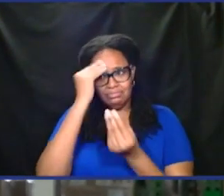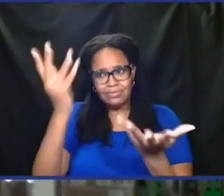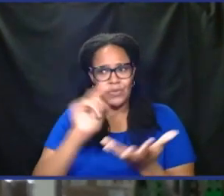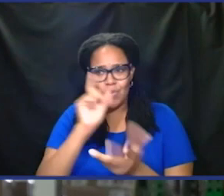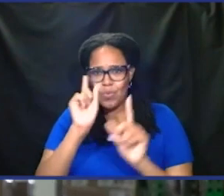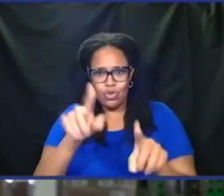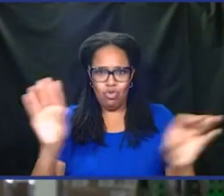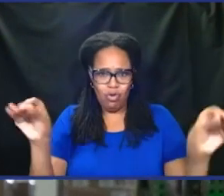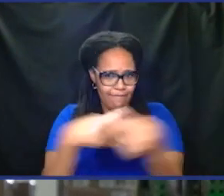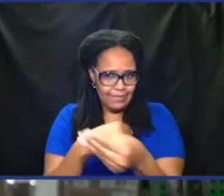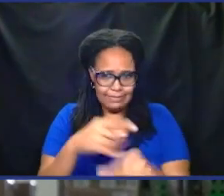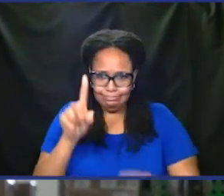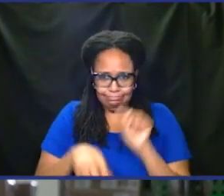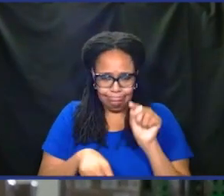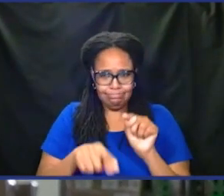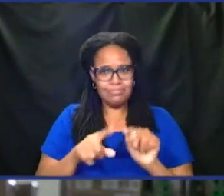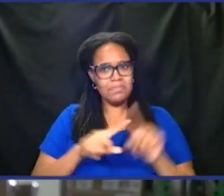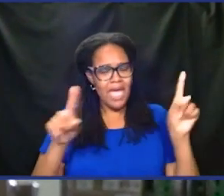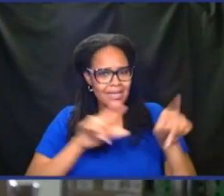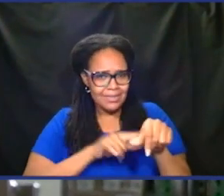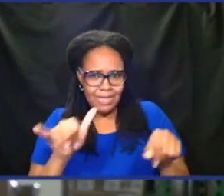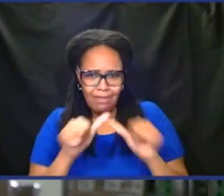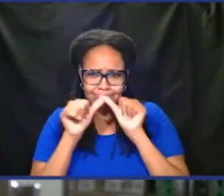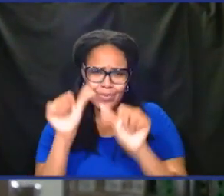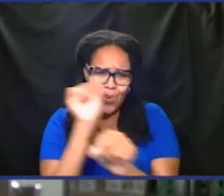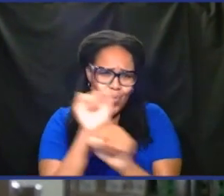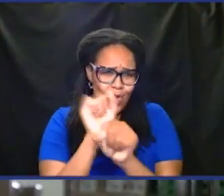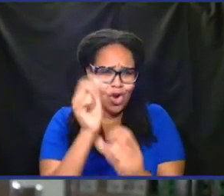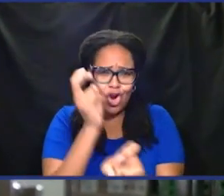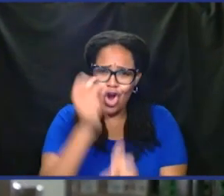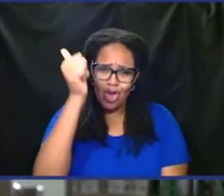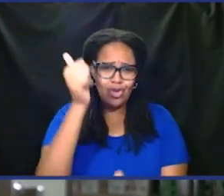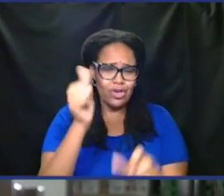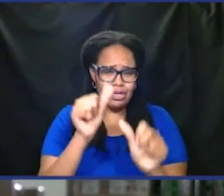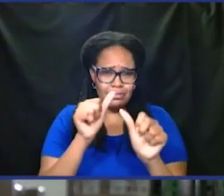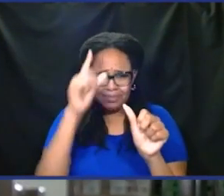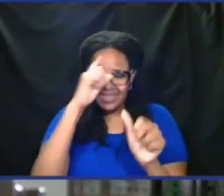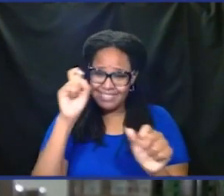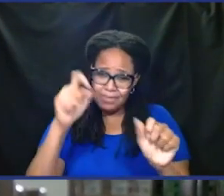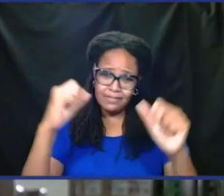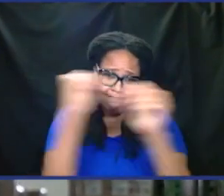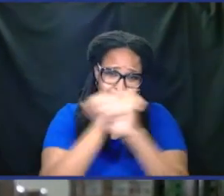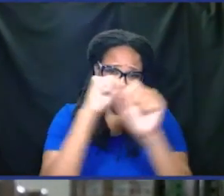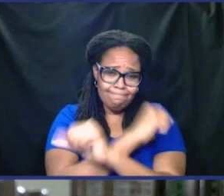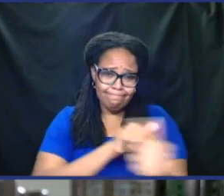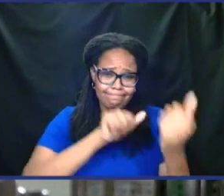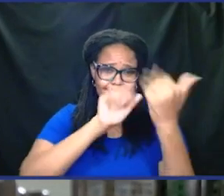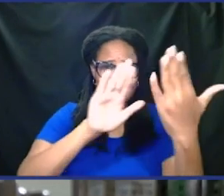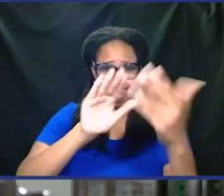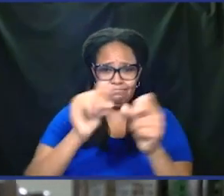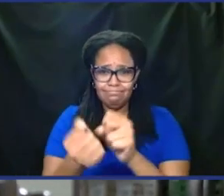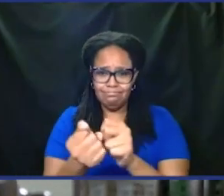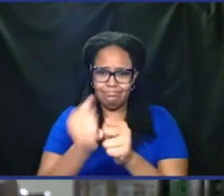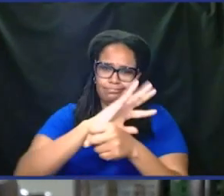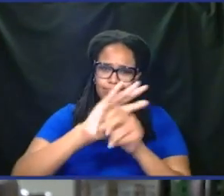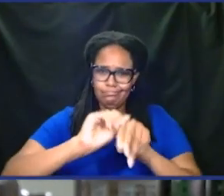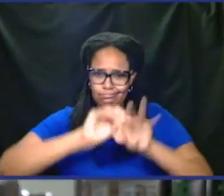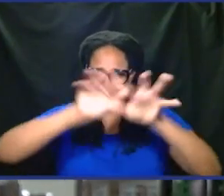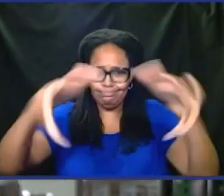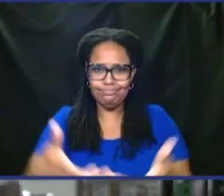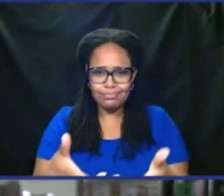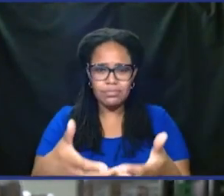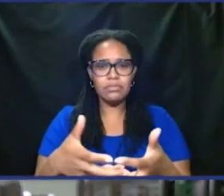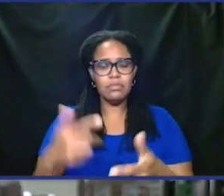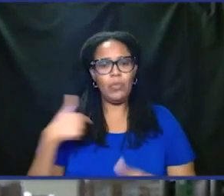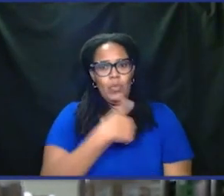but at the same time, ask them to work harder than ever to confront this pandemic. We've all made changes to